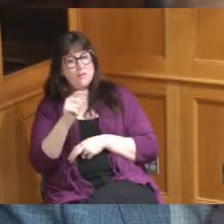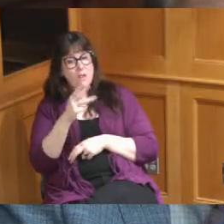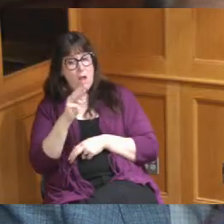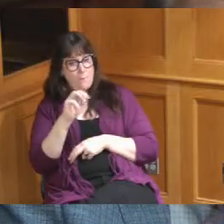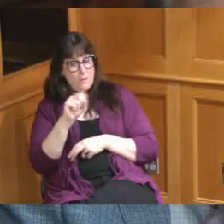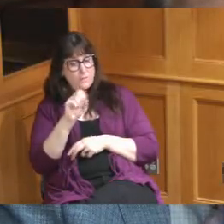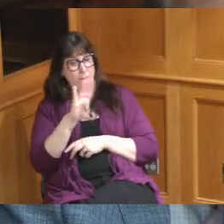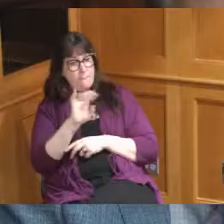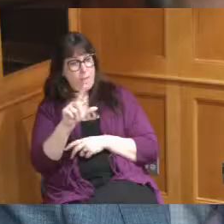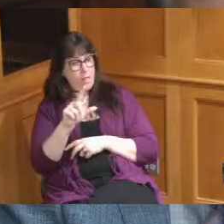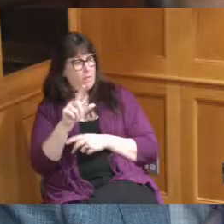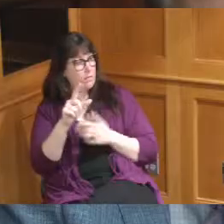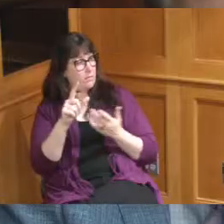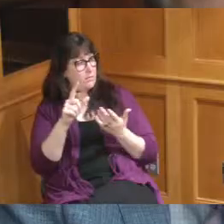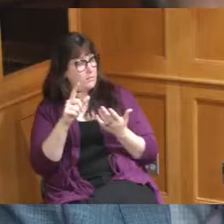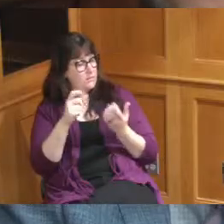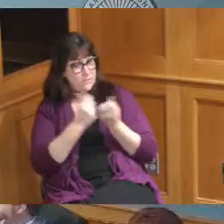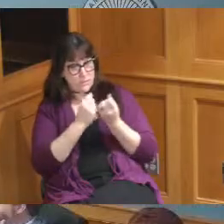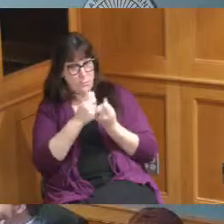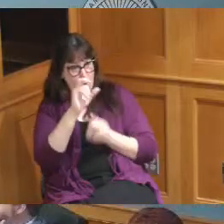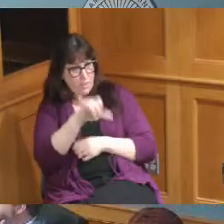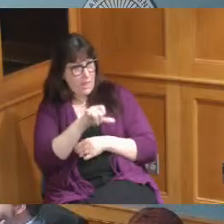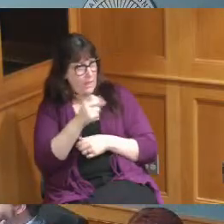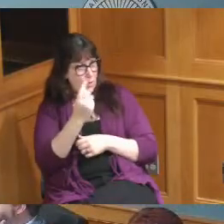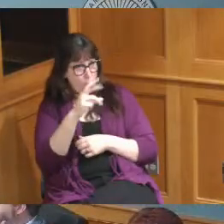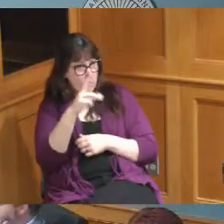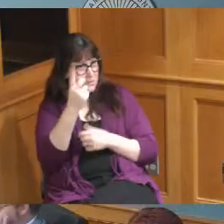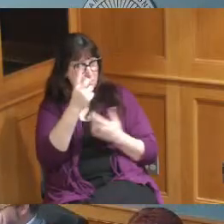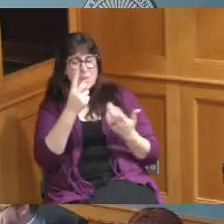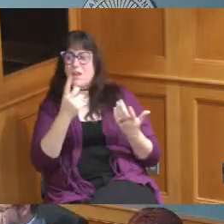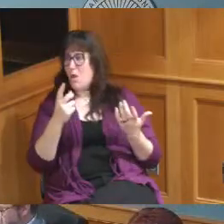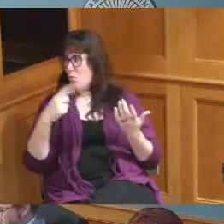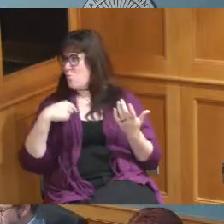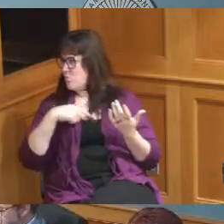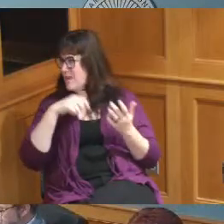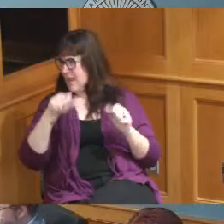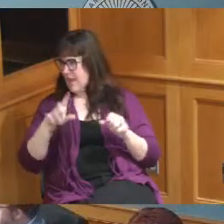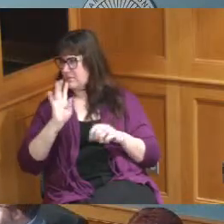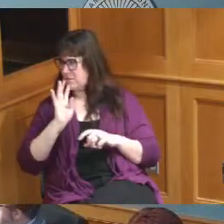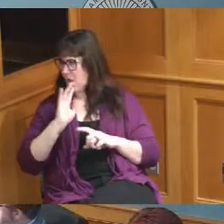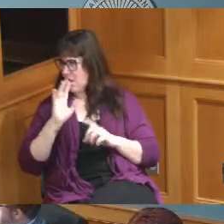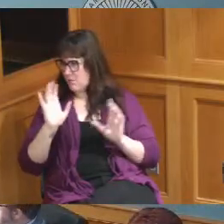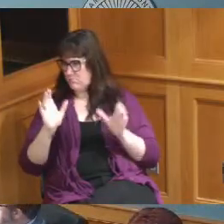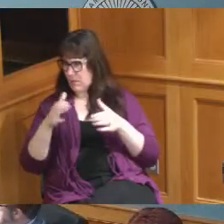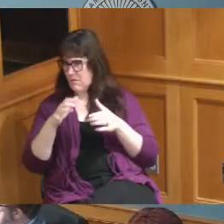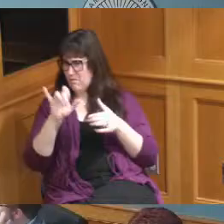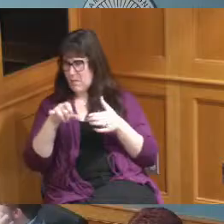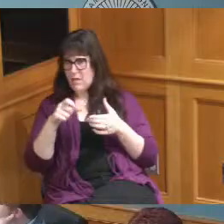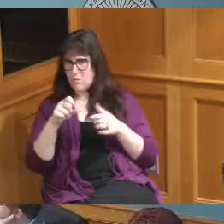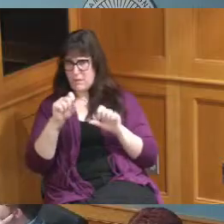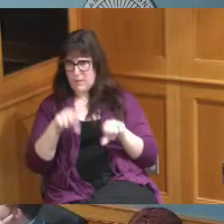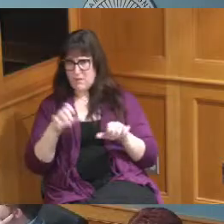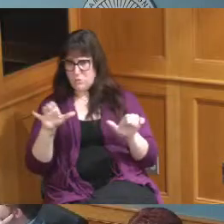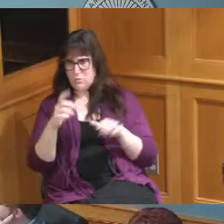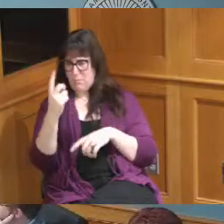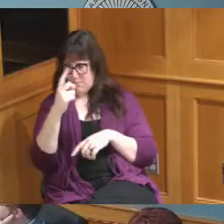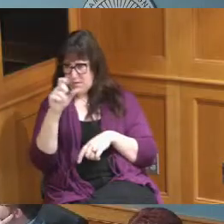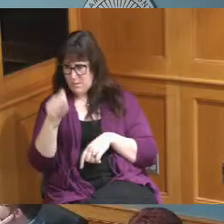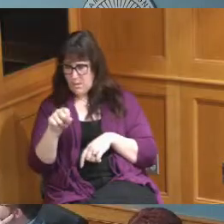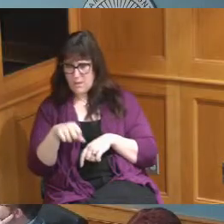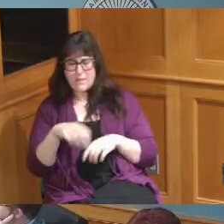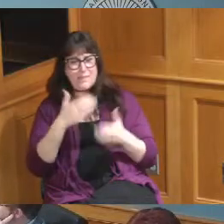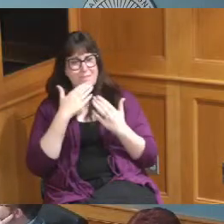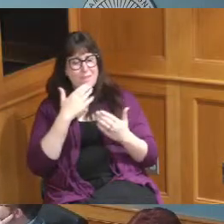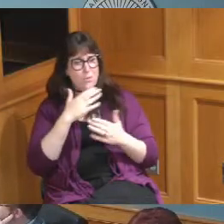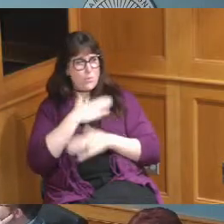that's something we can Well, support. maybe that's a collective conversation, so happy to do that. Yeah, okay. something we can all support possibly. Okay, thank